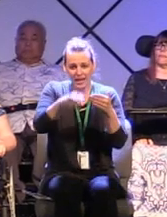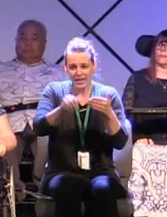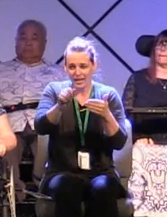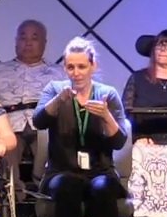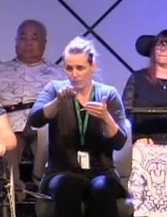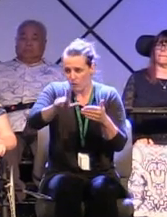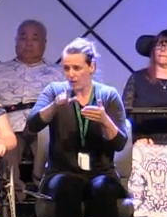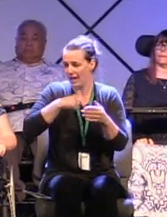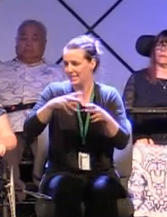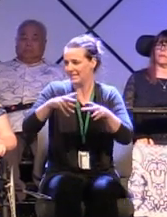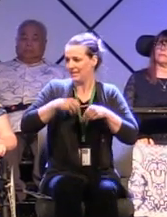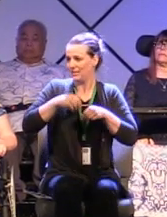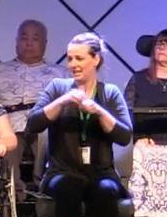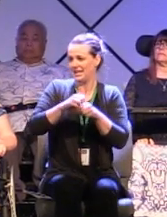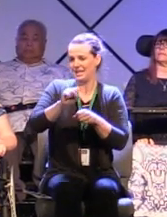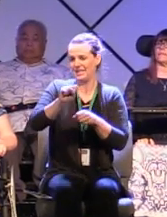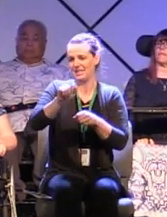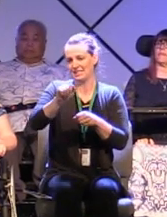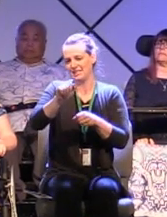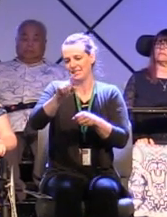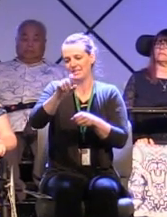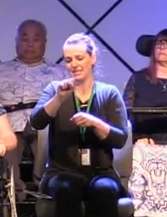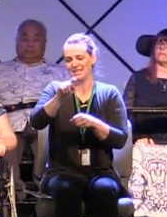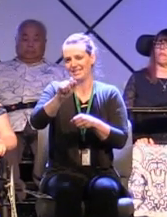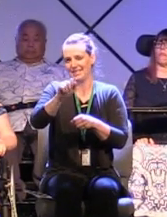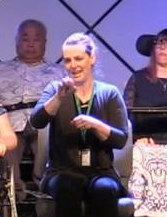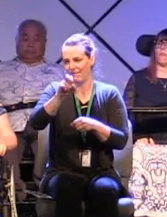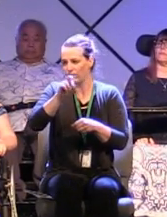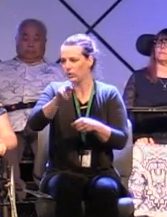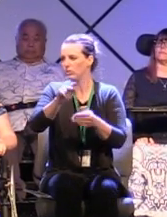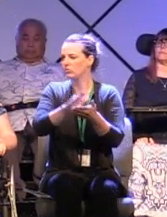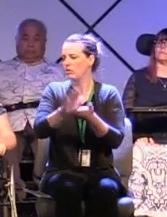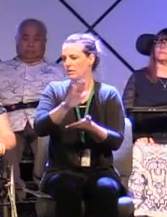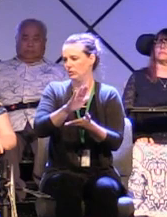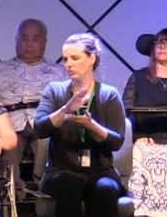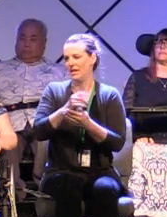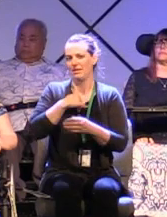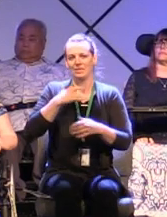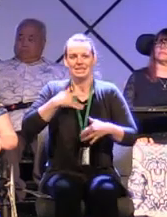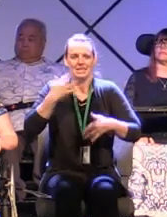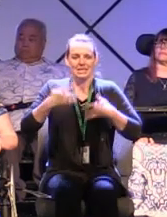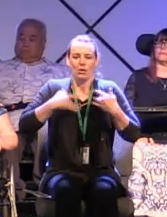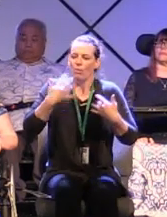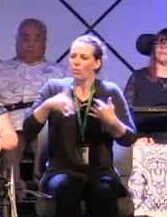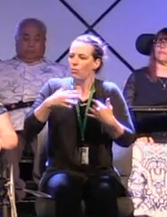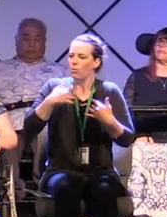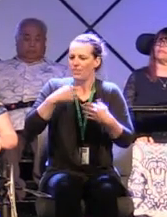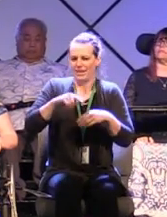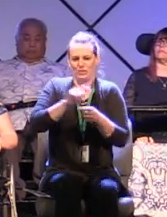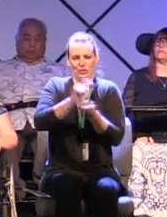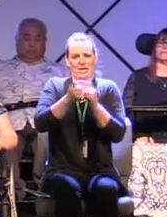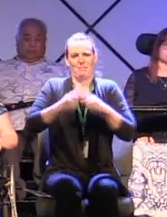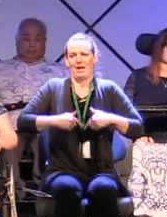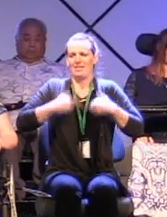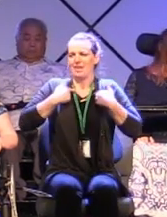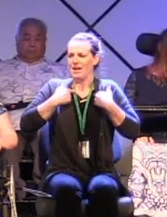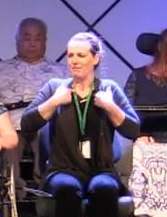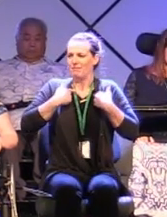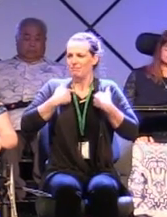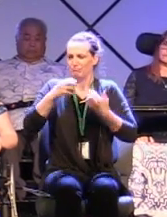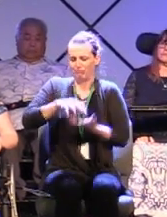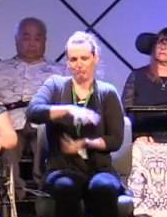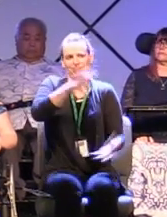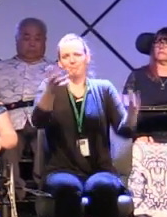accepted into Stanford University. This was incredibly exciting news that turned my life and plans for the future upside